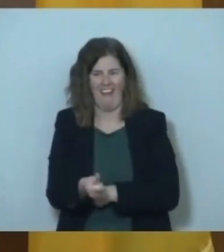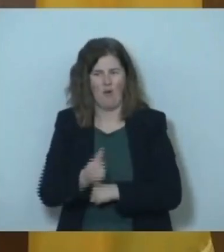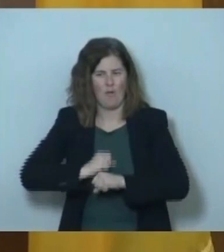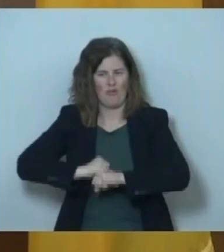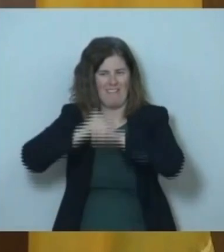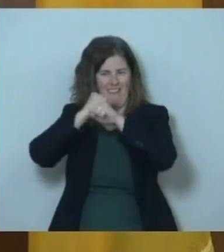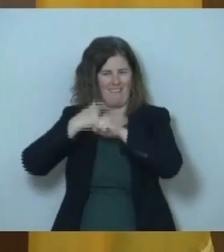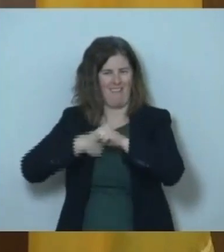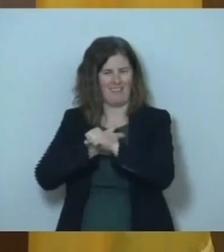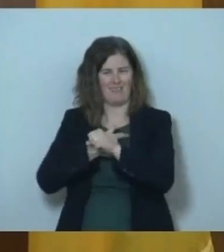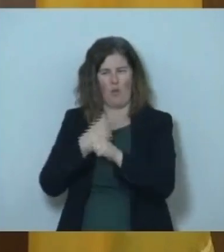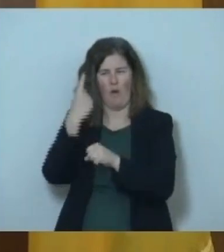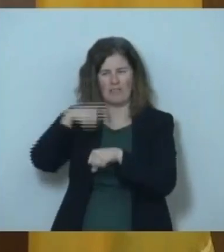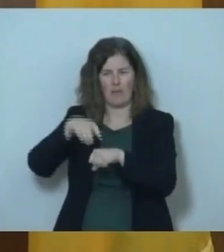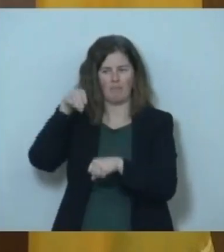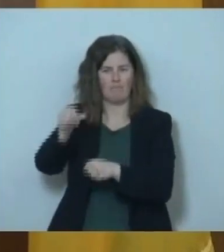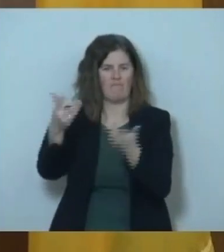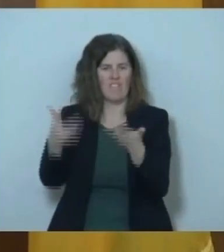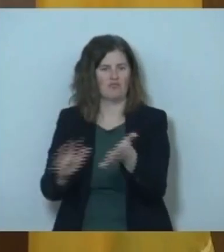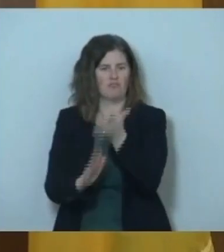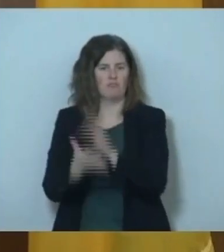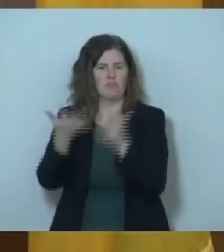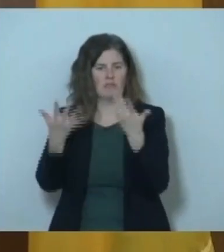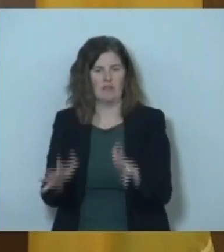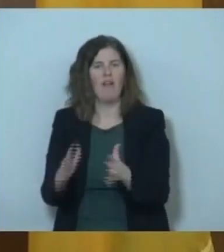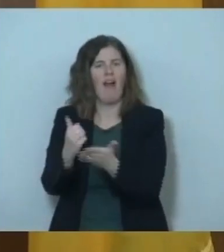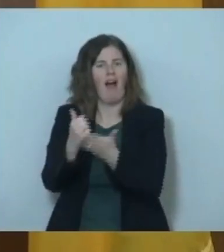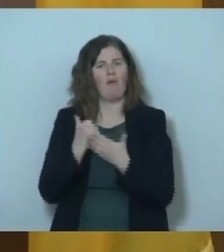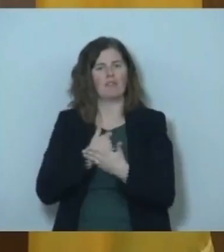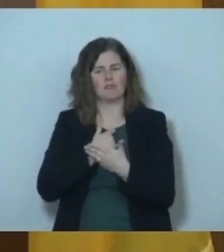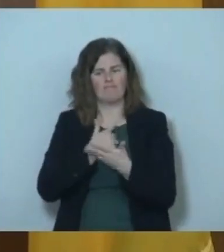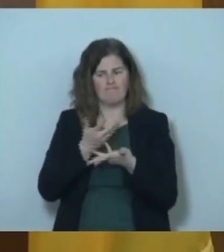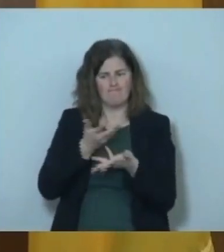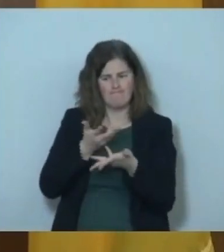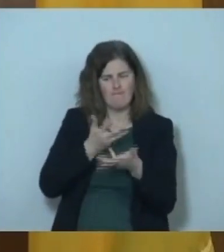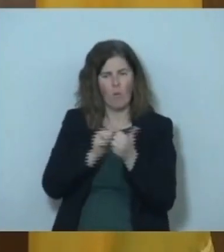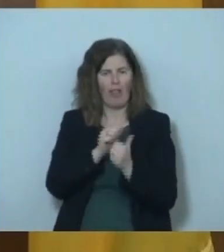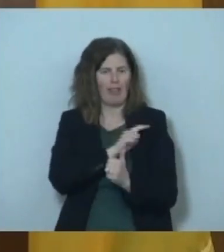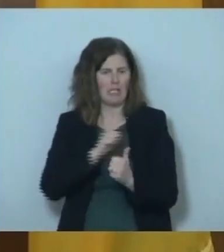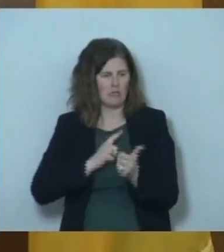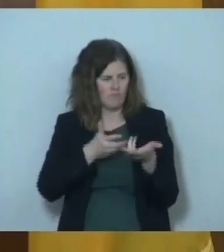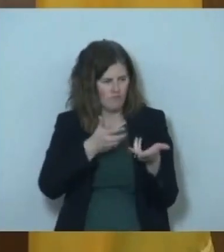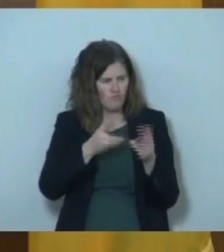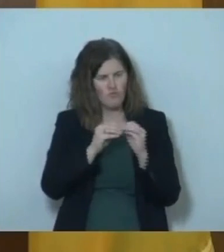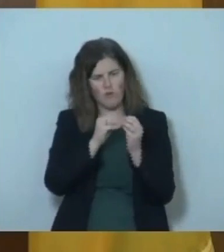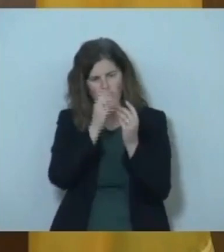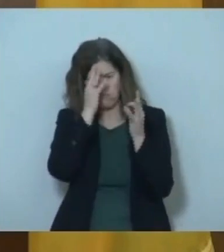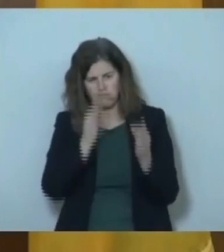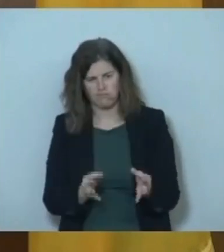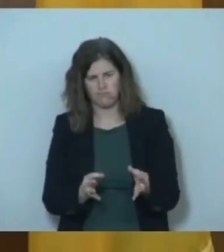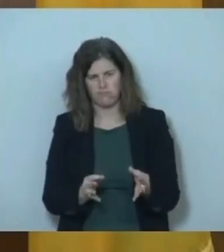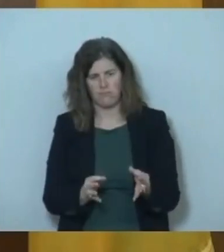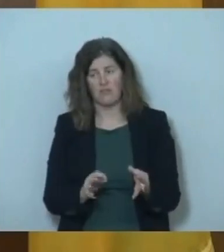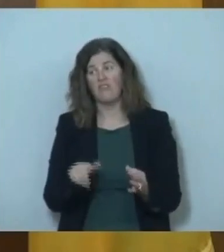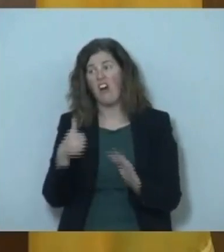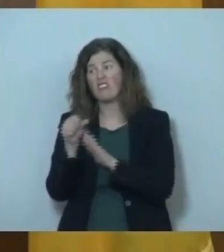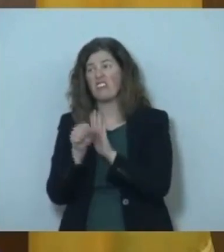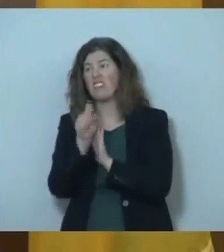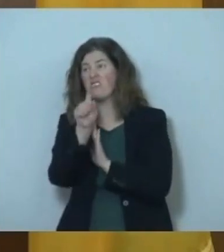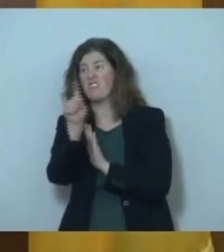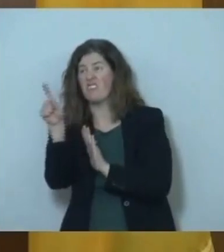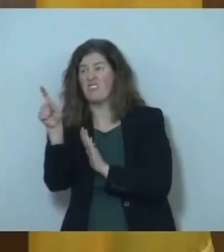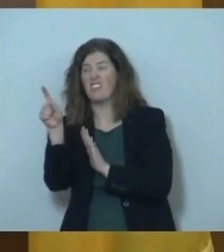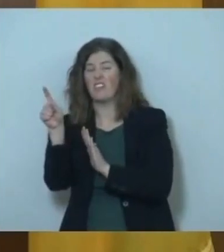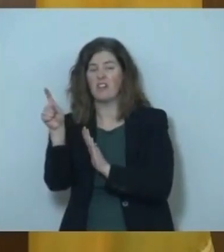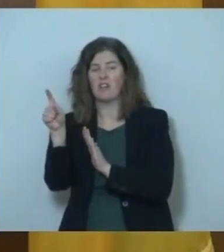protective measure that gives us a negotiating opportunity with the legislature, and we should. So unlike other states that just have